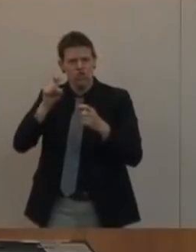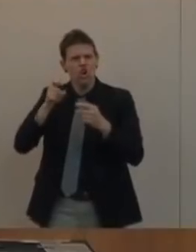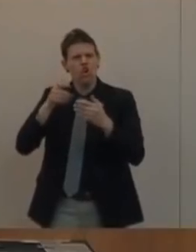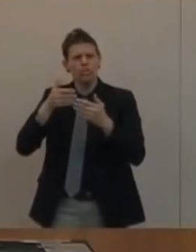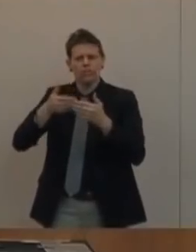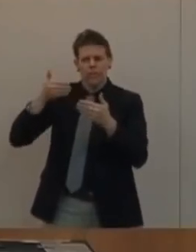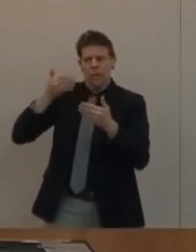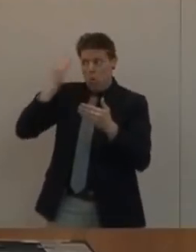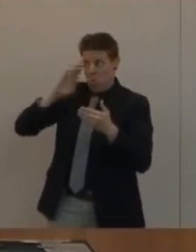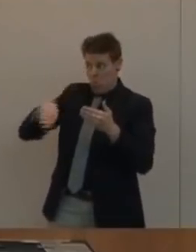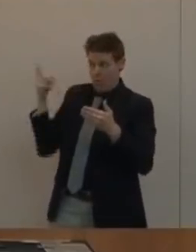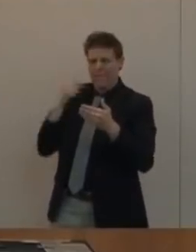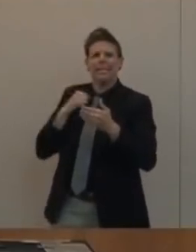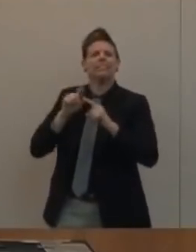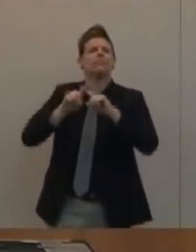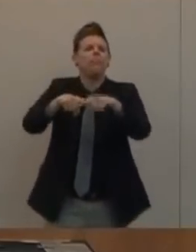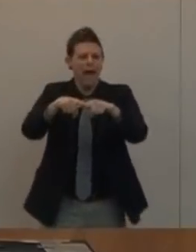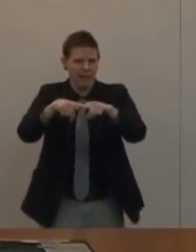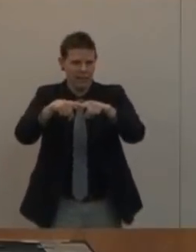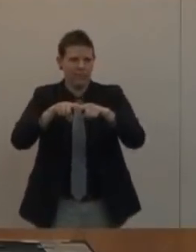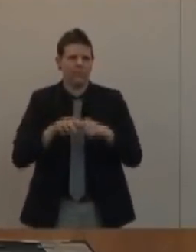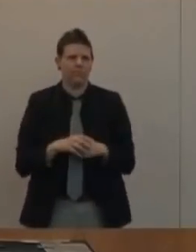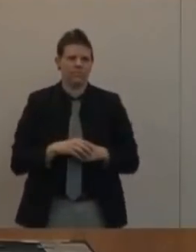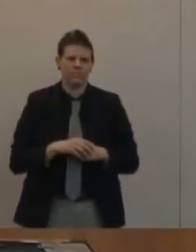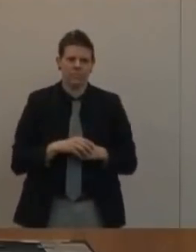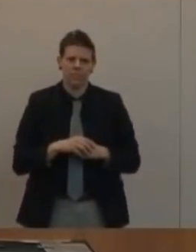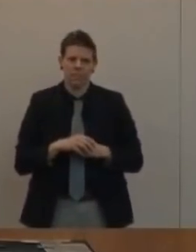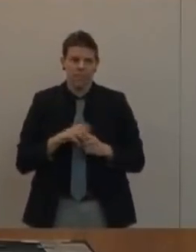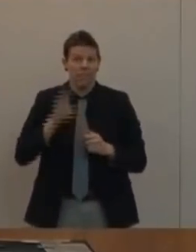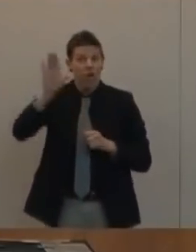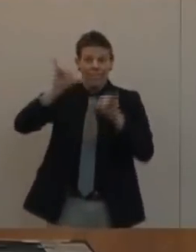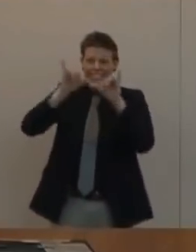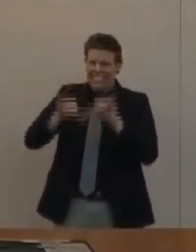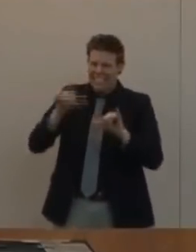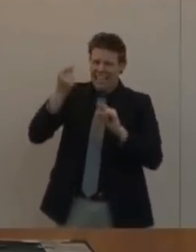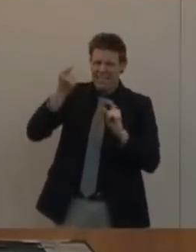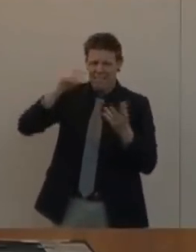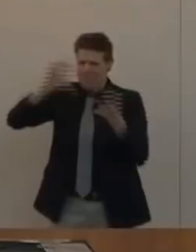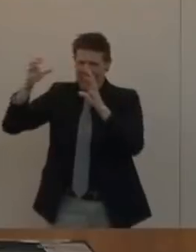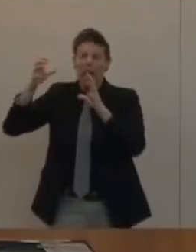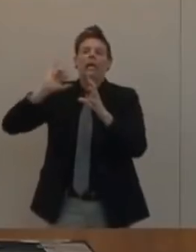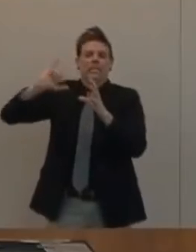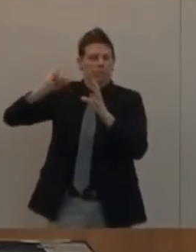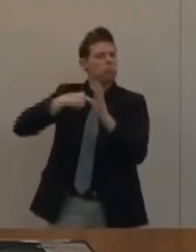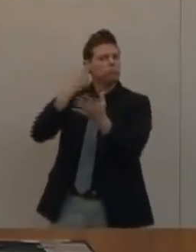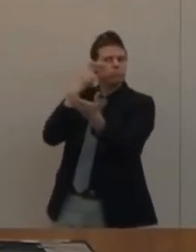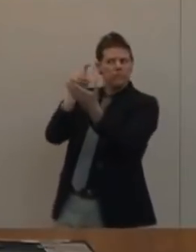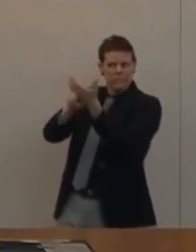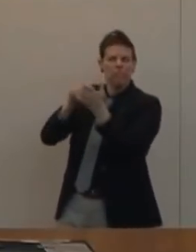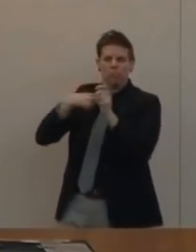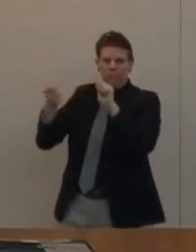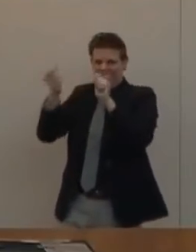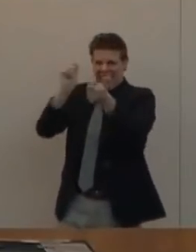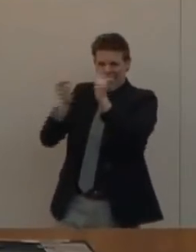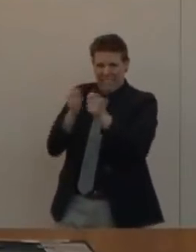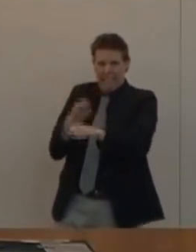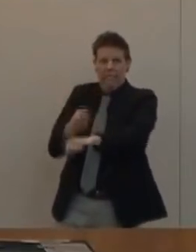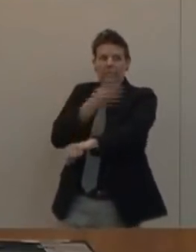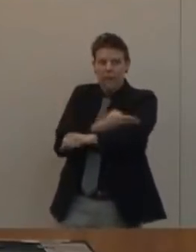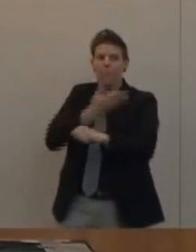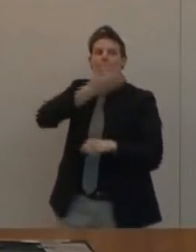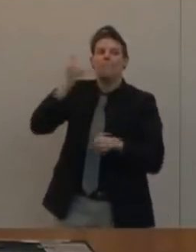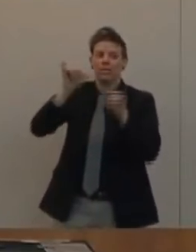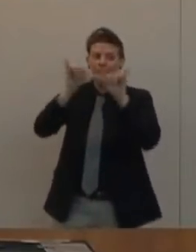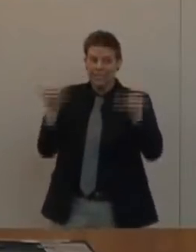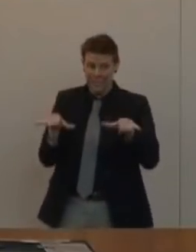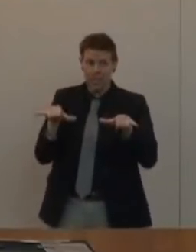mess, ours included. So we are making the kinds of adjustments, we're changing things in a way that makes this more